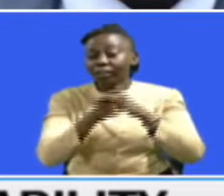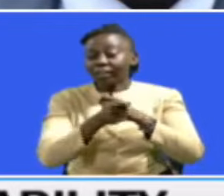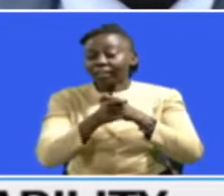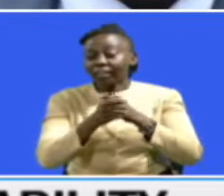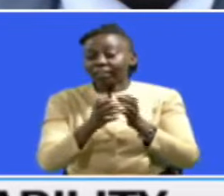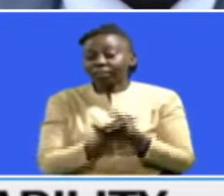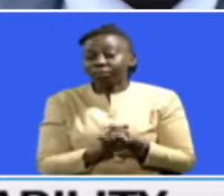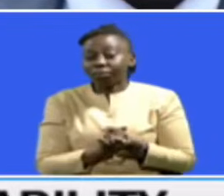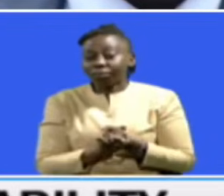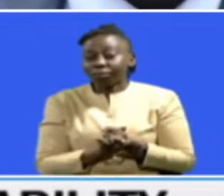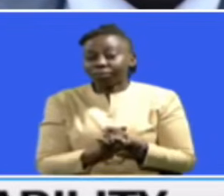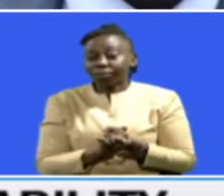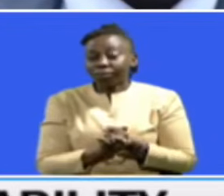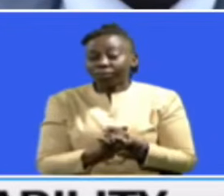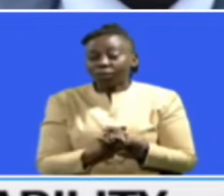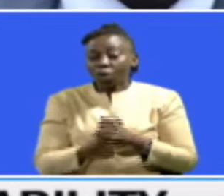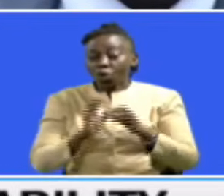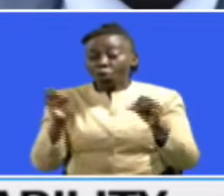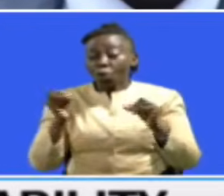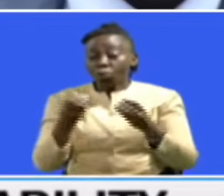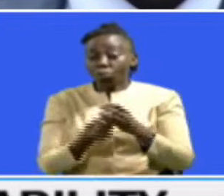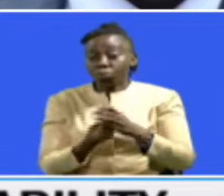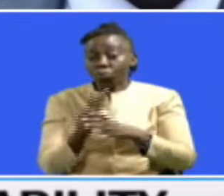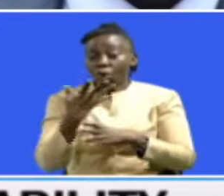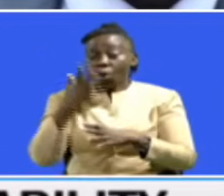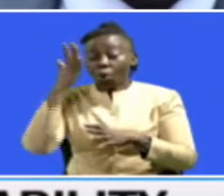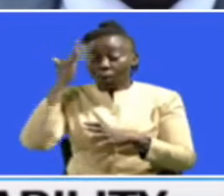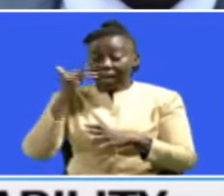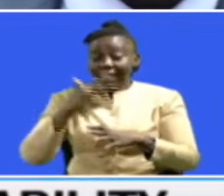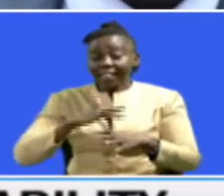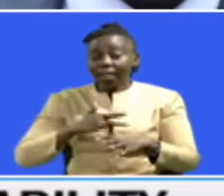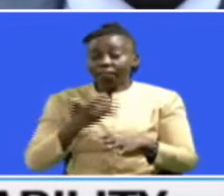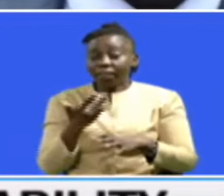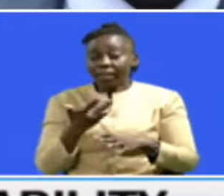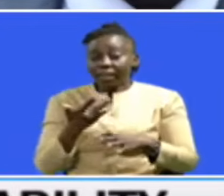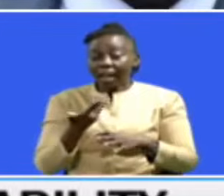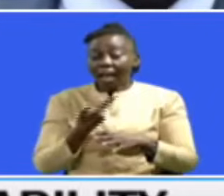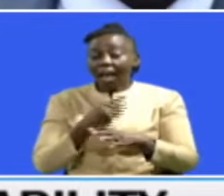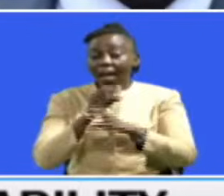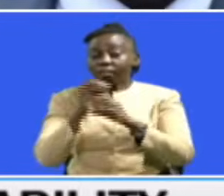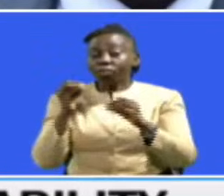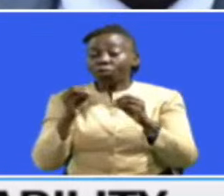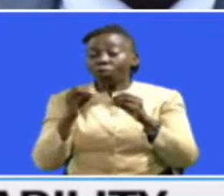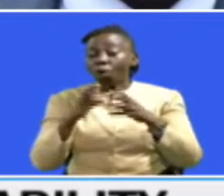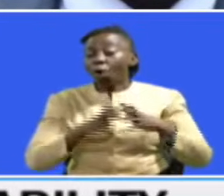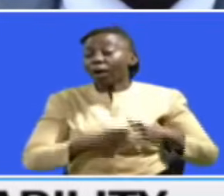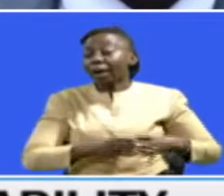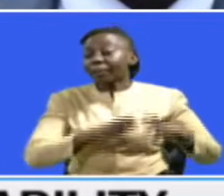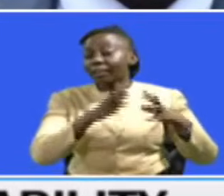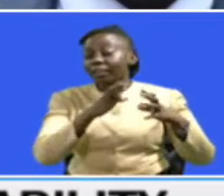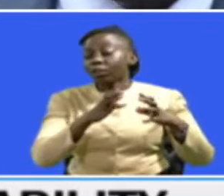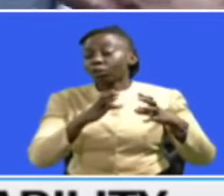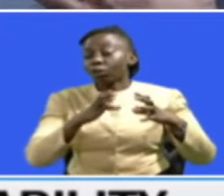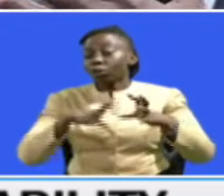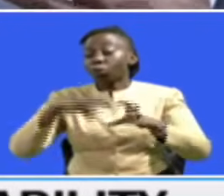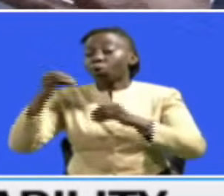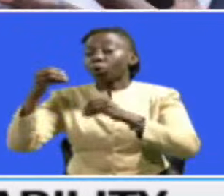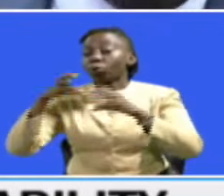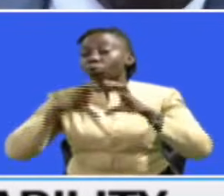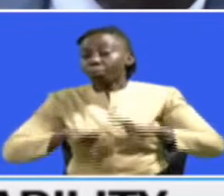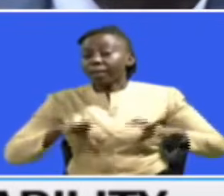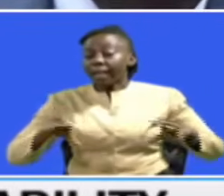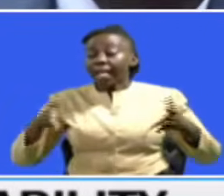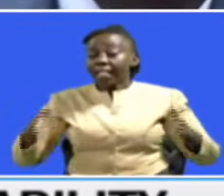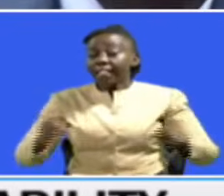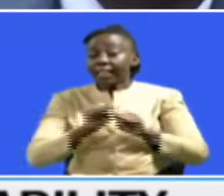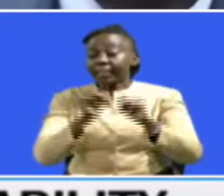not to grow because they felt that they did not have the capacity to access that market. But with this system,